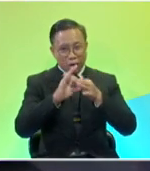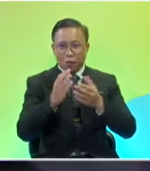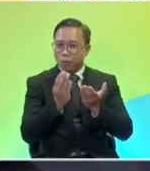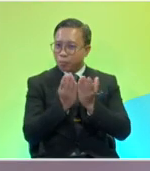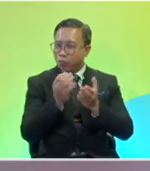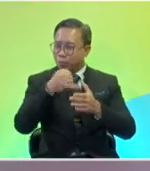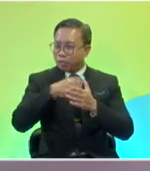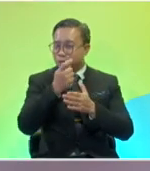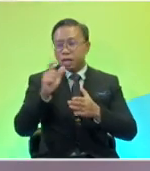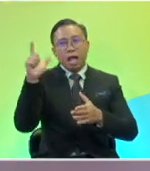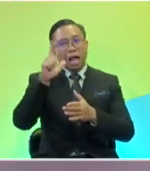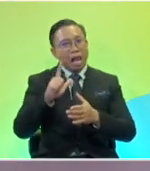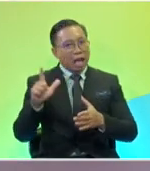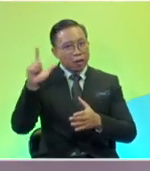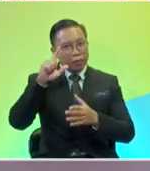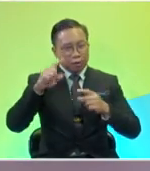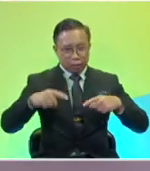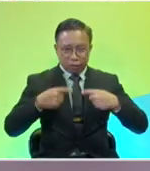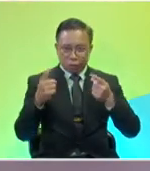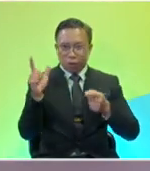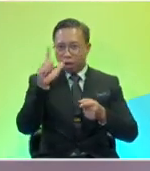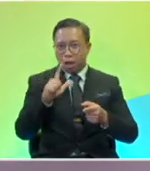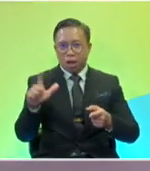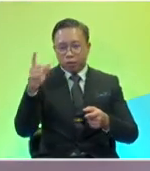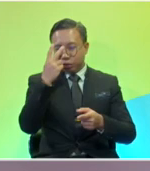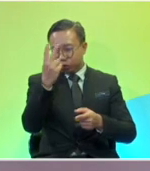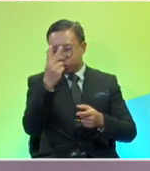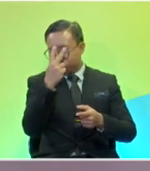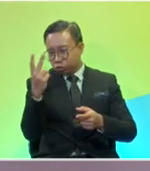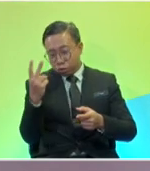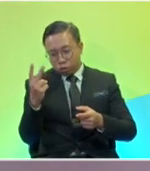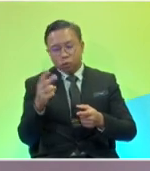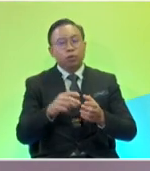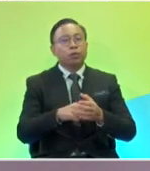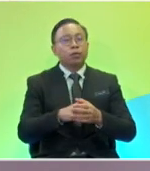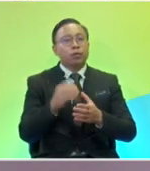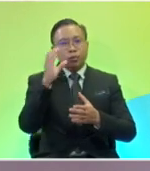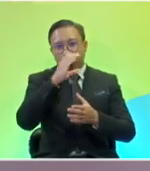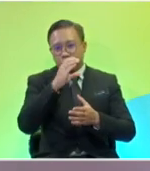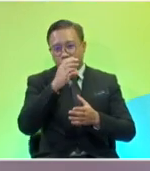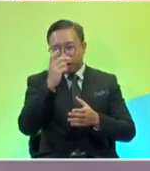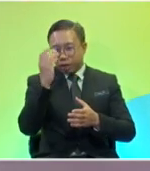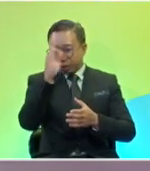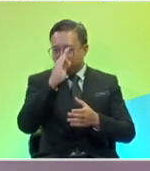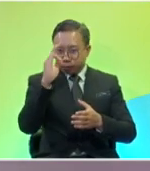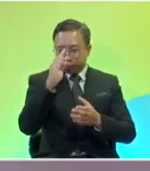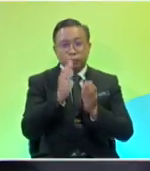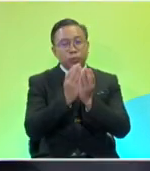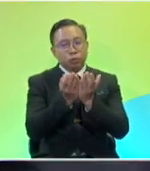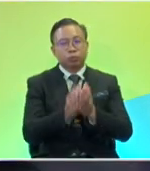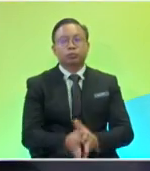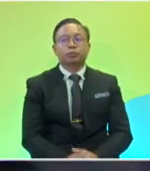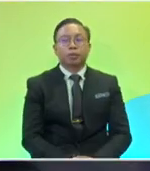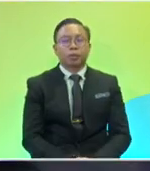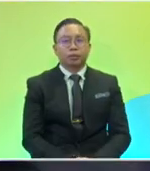the library. You can go to the library and search for any kinds of books, actually. Yeah. Yeah, it's there's like a lot of reading materials